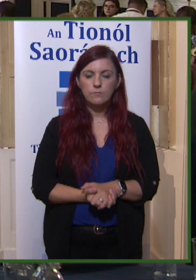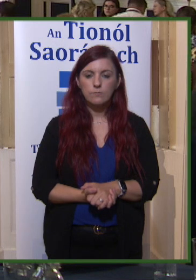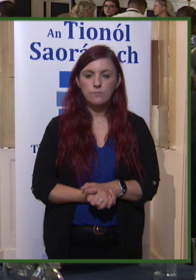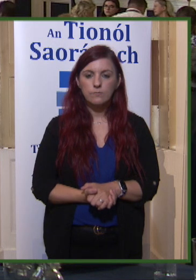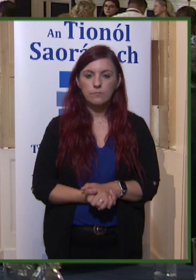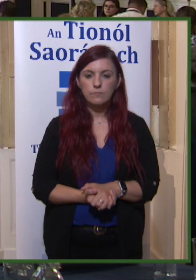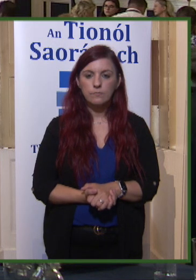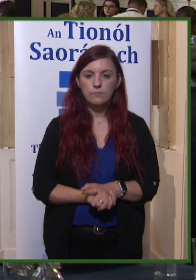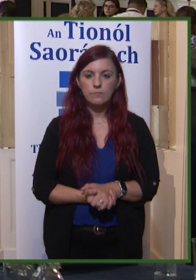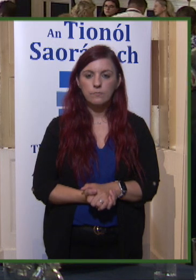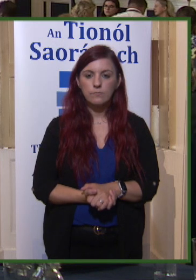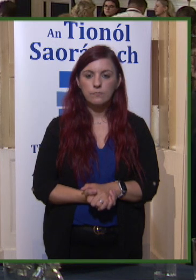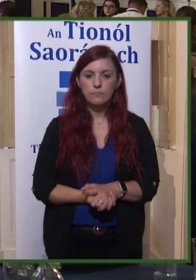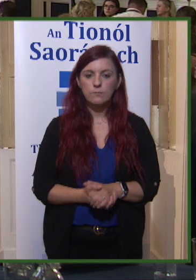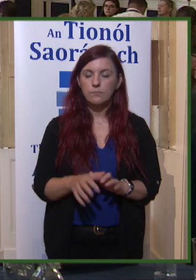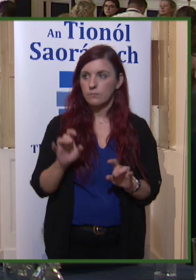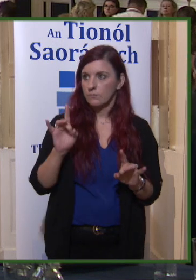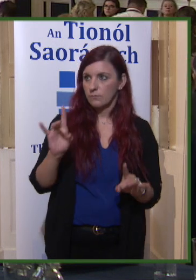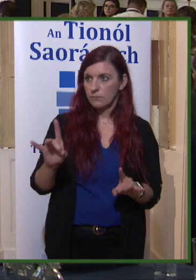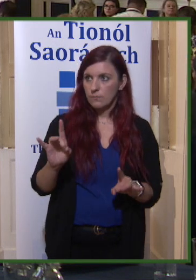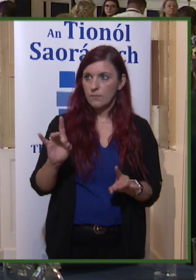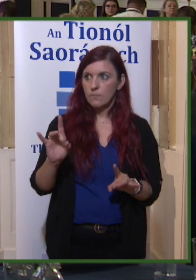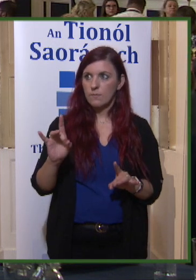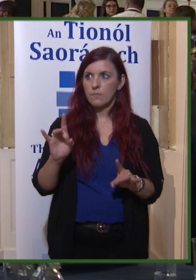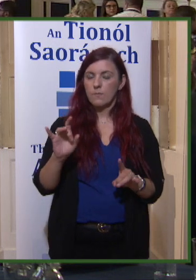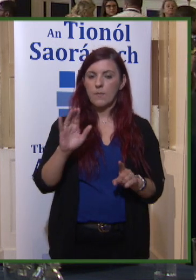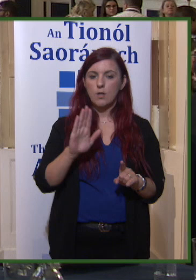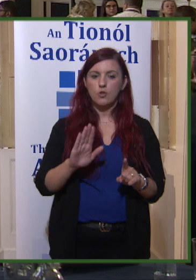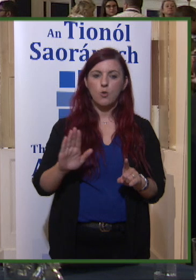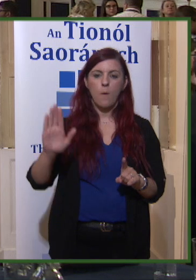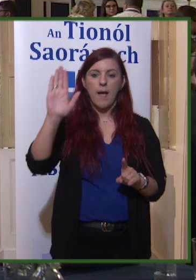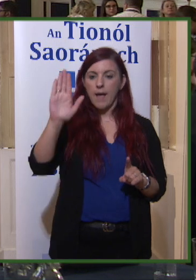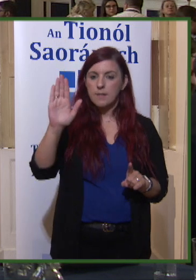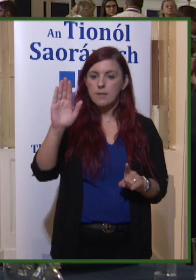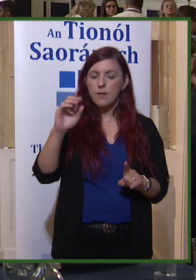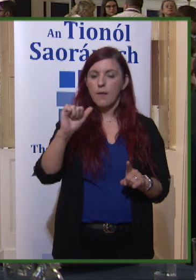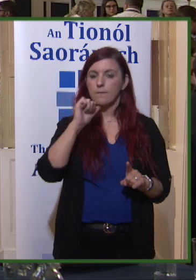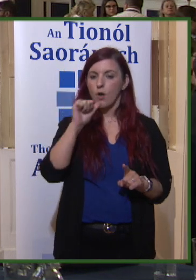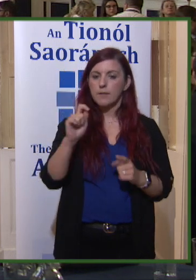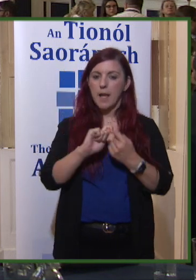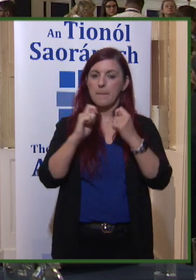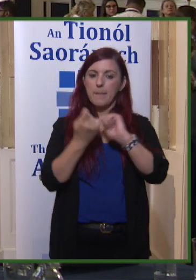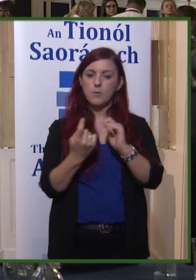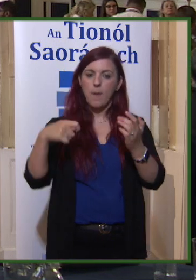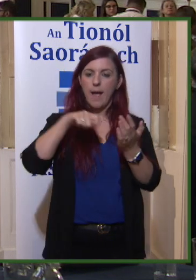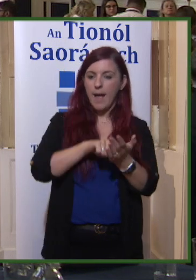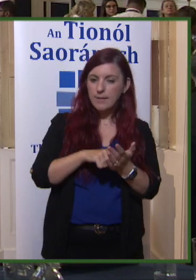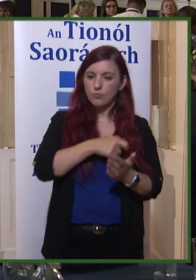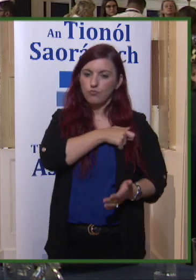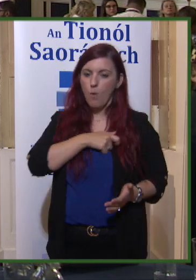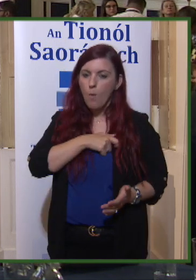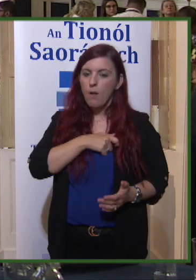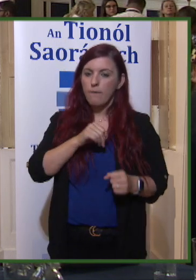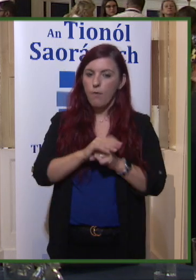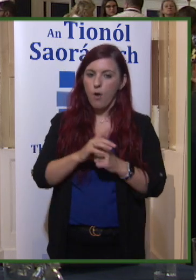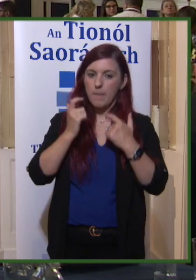I just want to be fair. You are. Okay. Thank you. Can I have a show of hands, please, for that proposed amendment to add an extra row, column 19, row